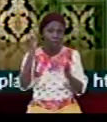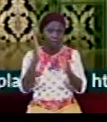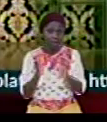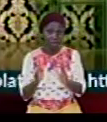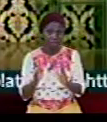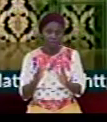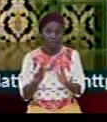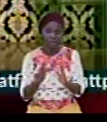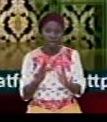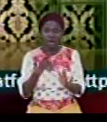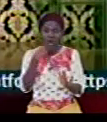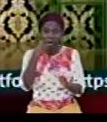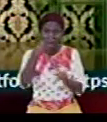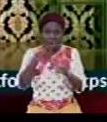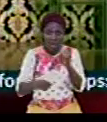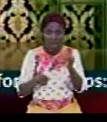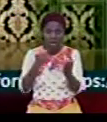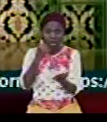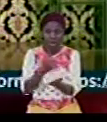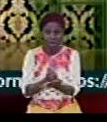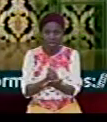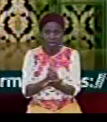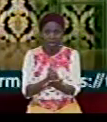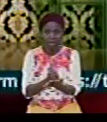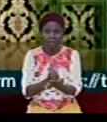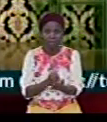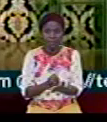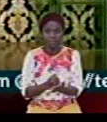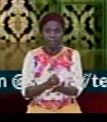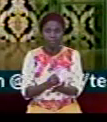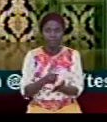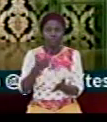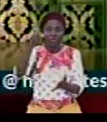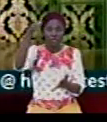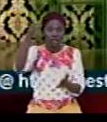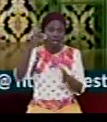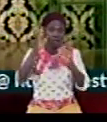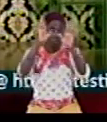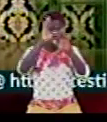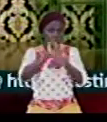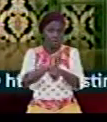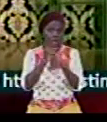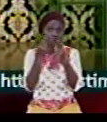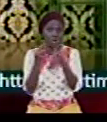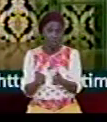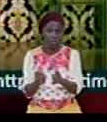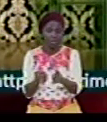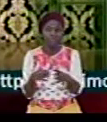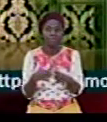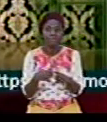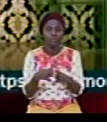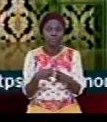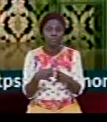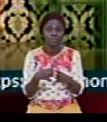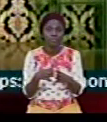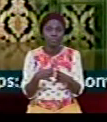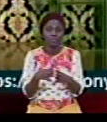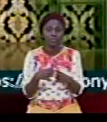amen, that was when the miracle took place. So during that time, I was leading the church to